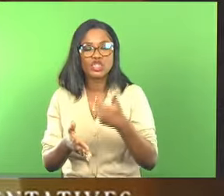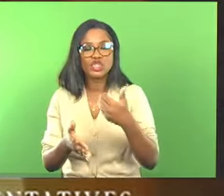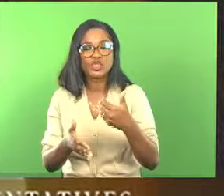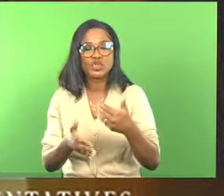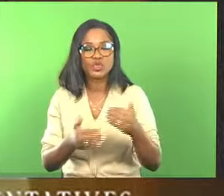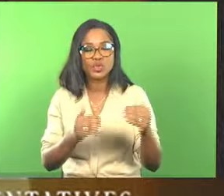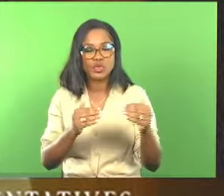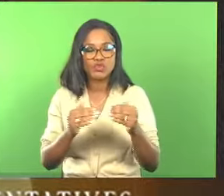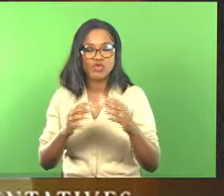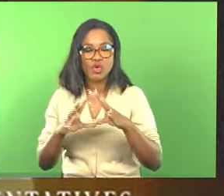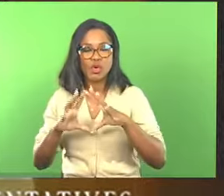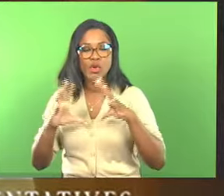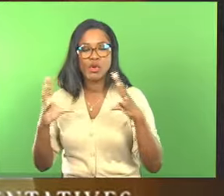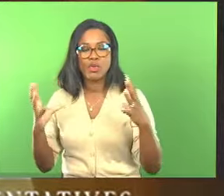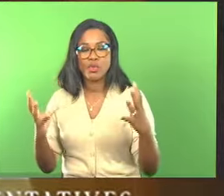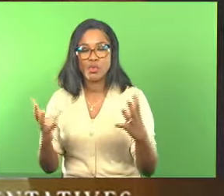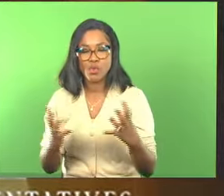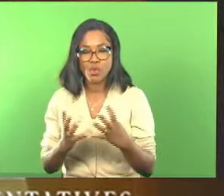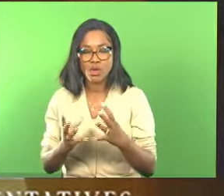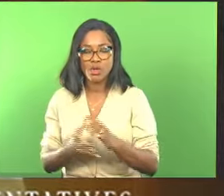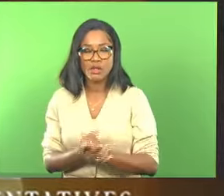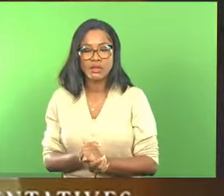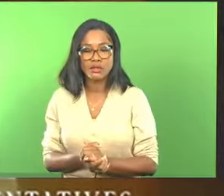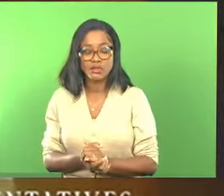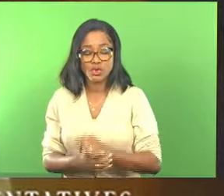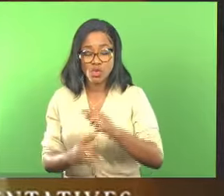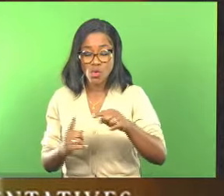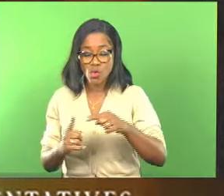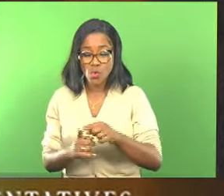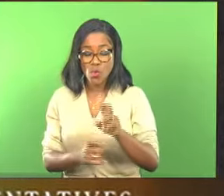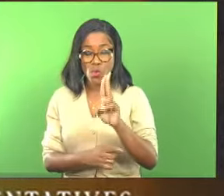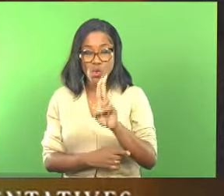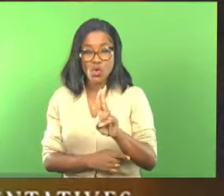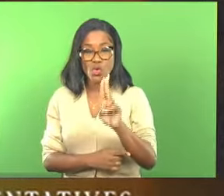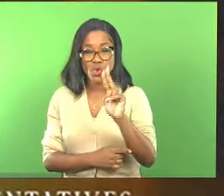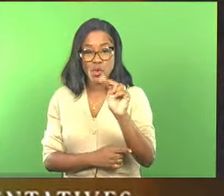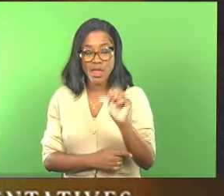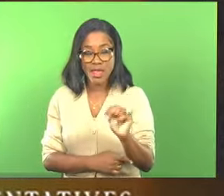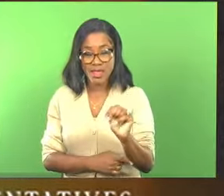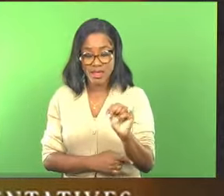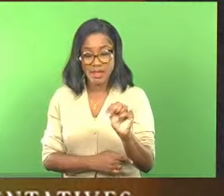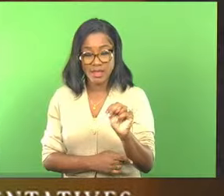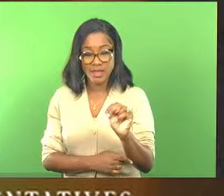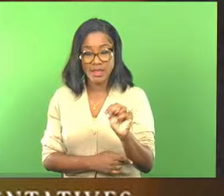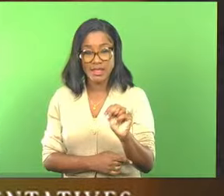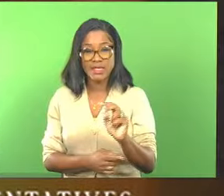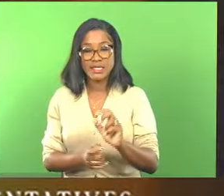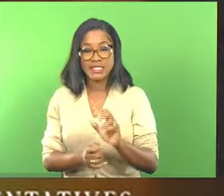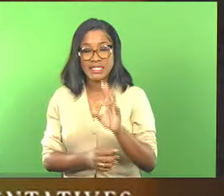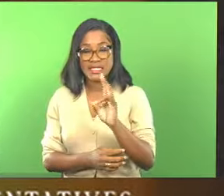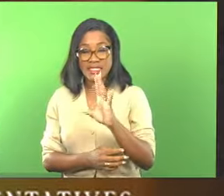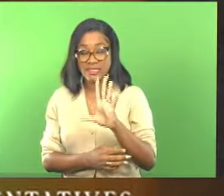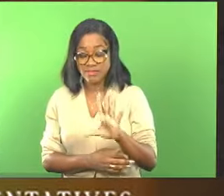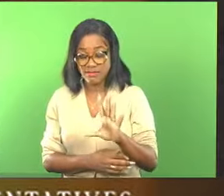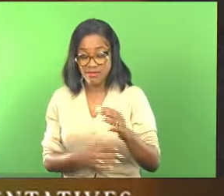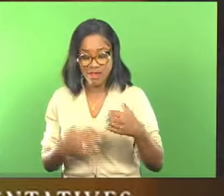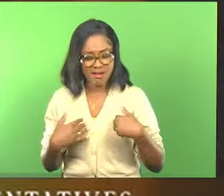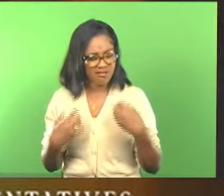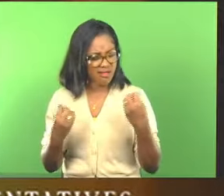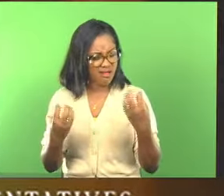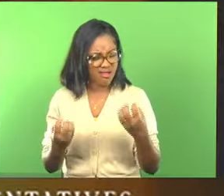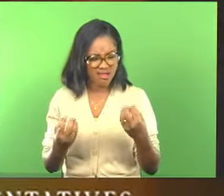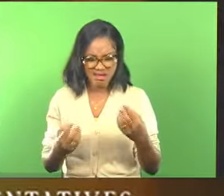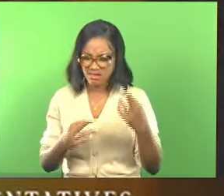order. When the United Nations turned 75, there was great hope across